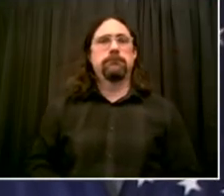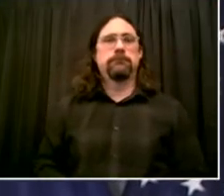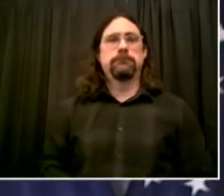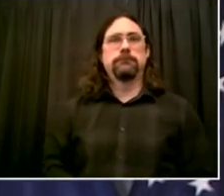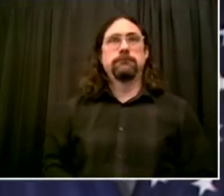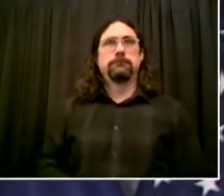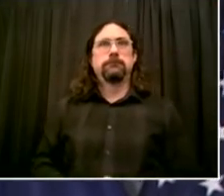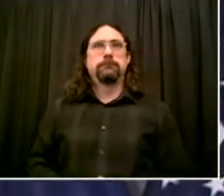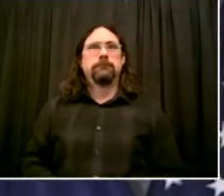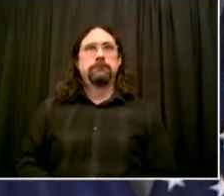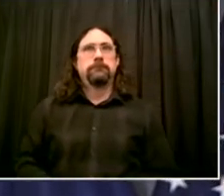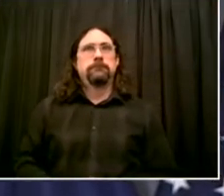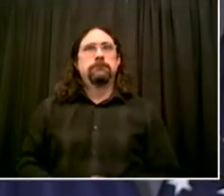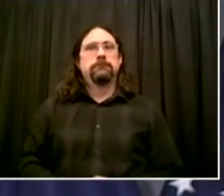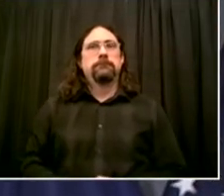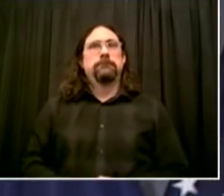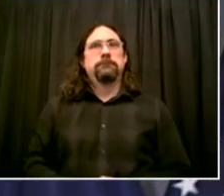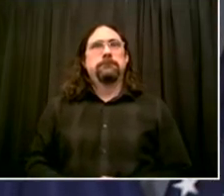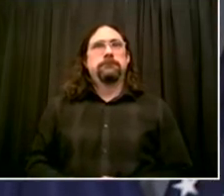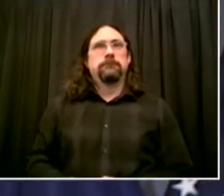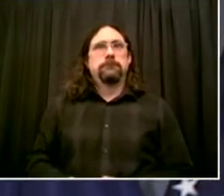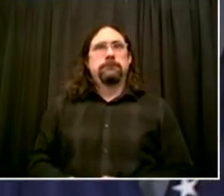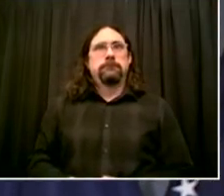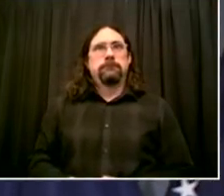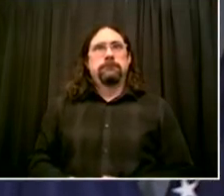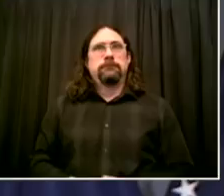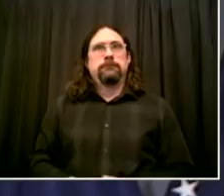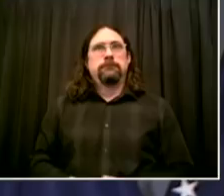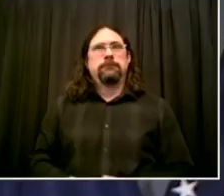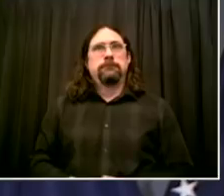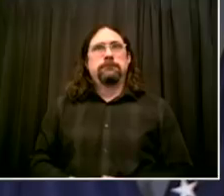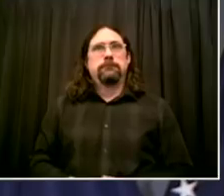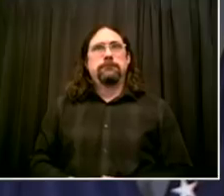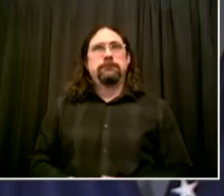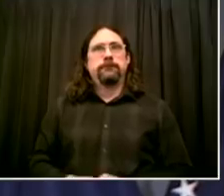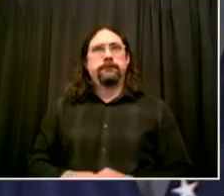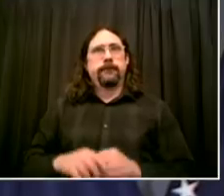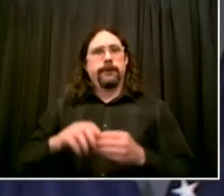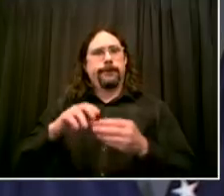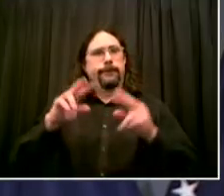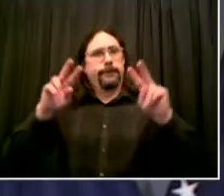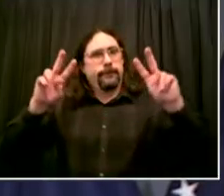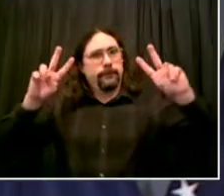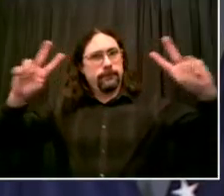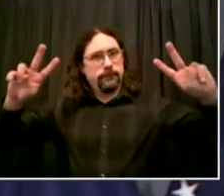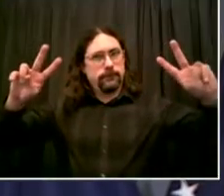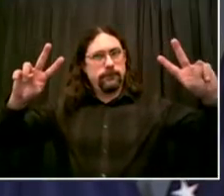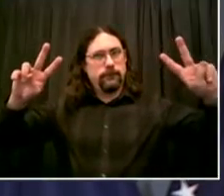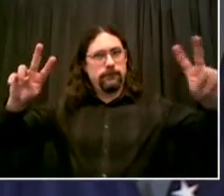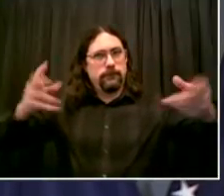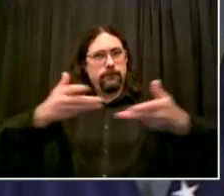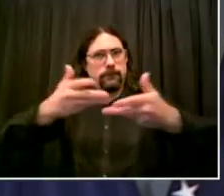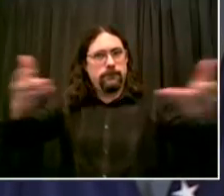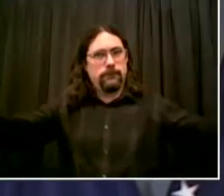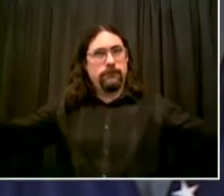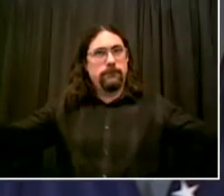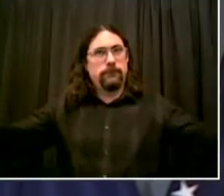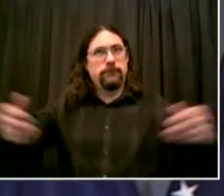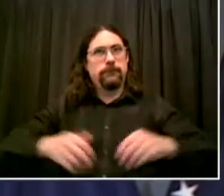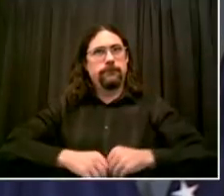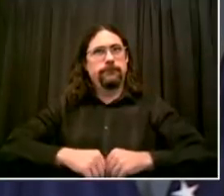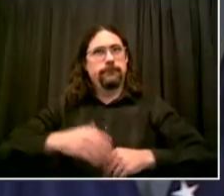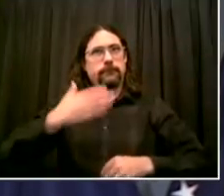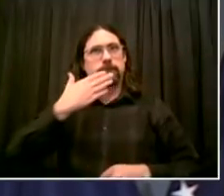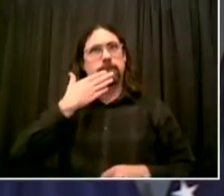Peace, everyone, and thank you, Mayor, for being a visionary and being bold and audacious